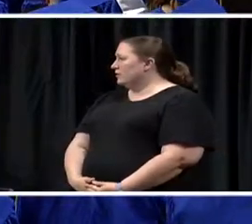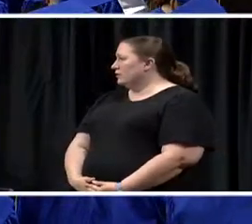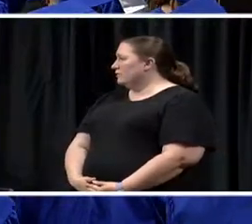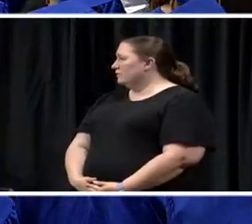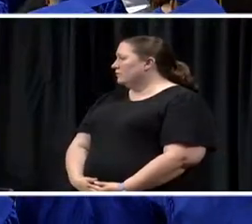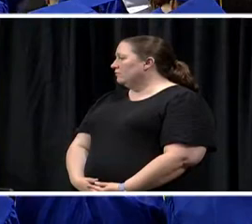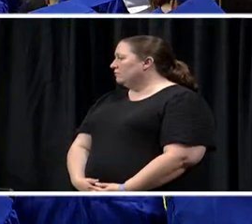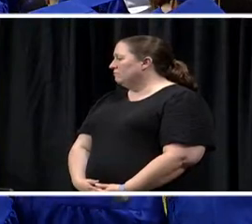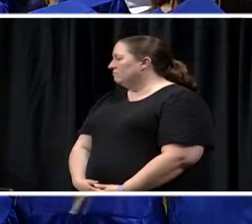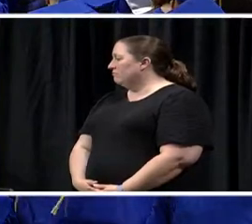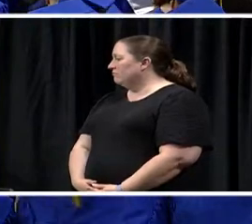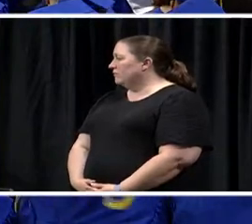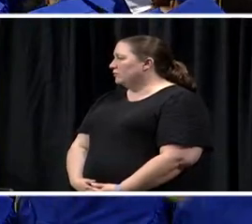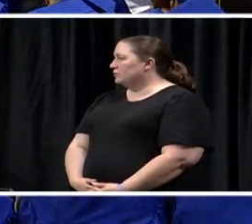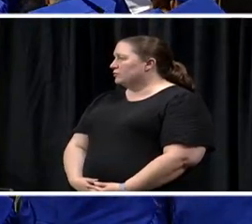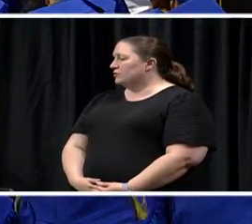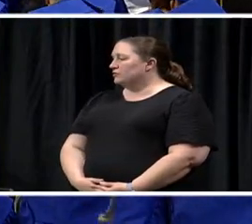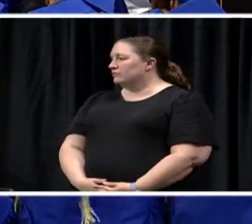Checking.